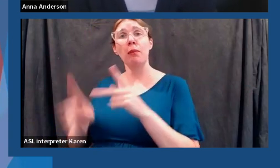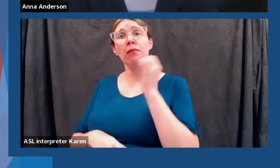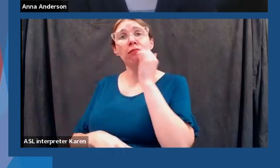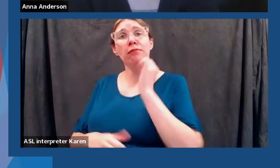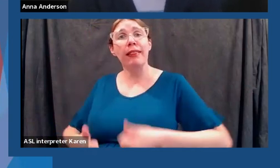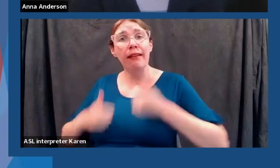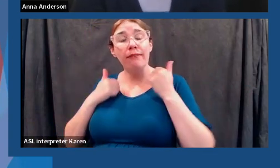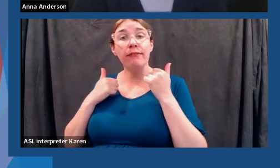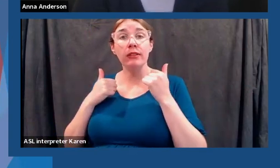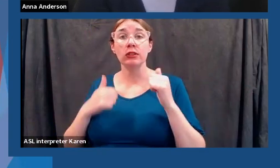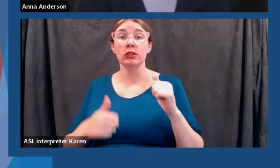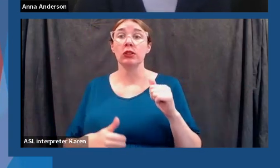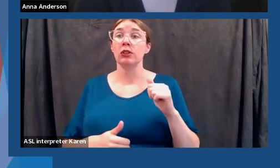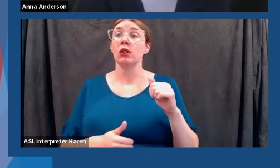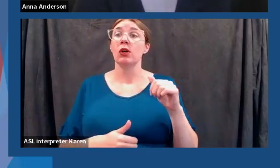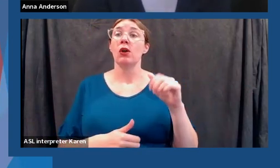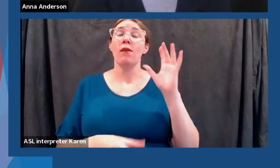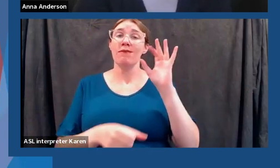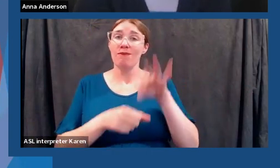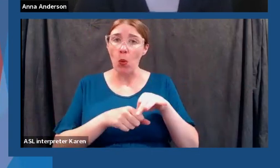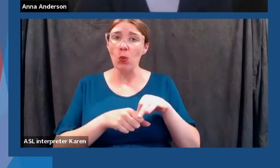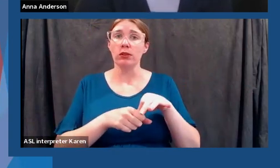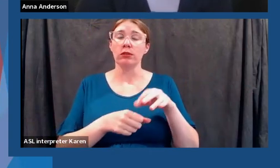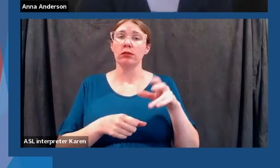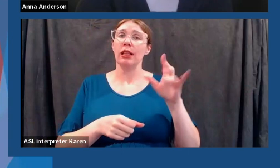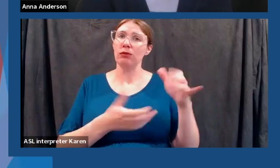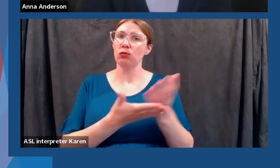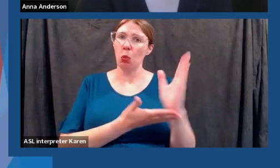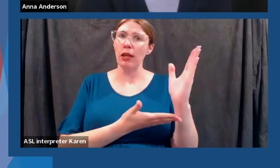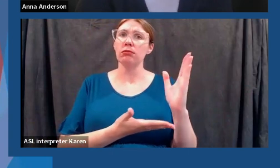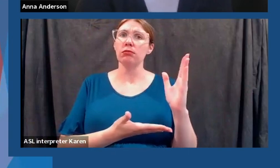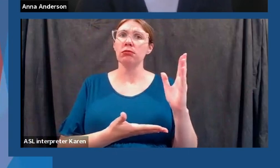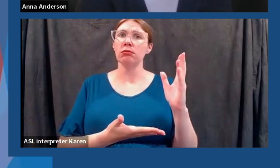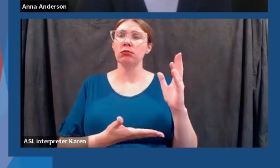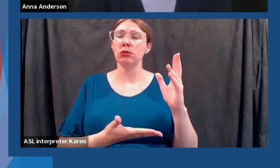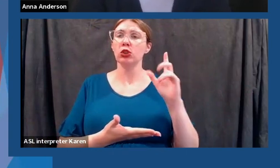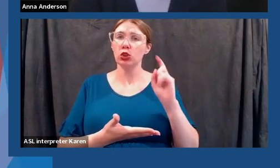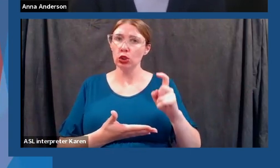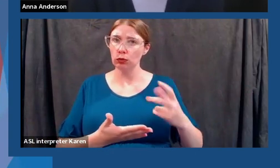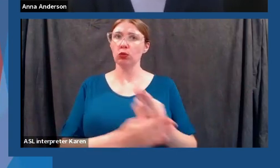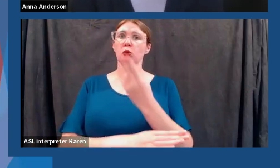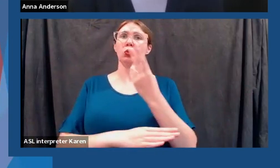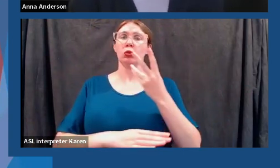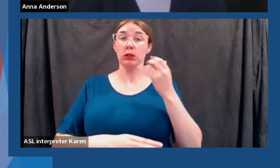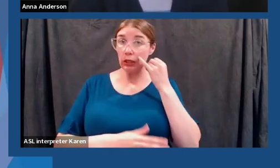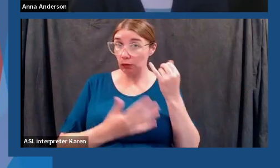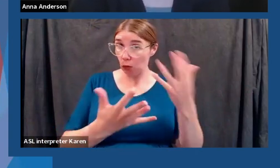important resident rights issue. It is a right. It is one that should be practiced if somebody wants to practice